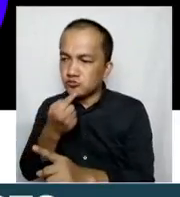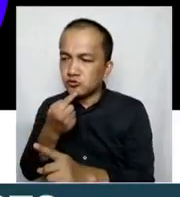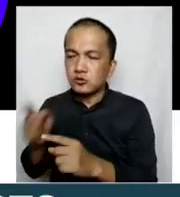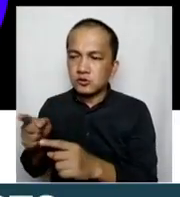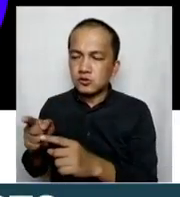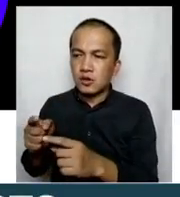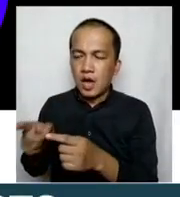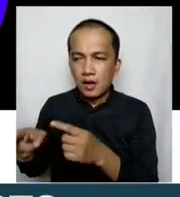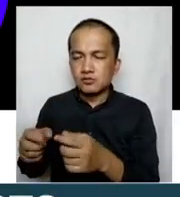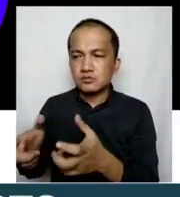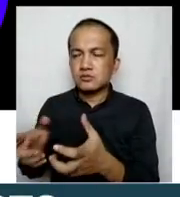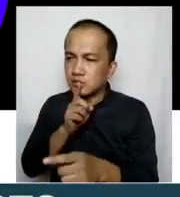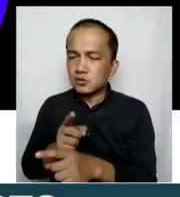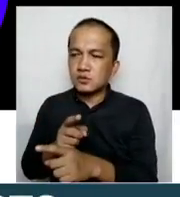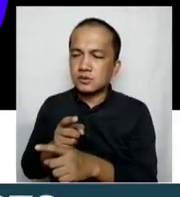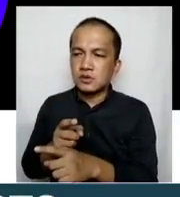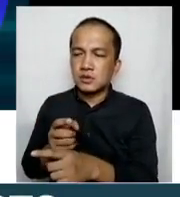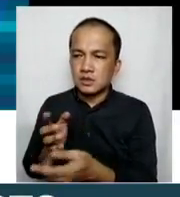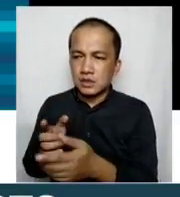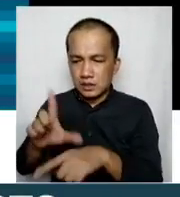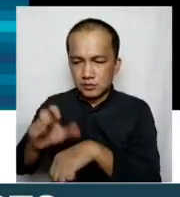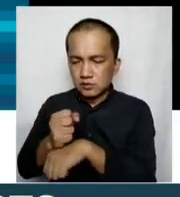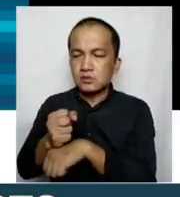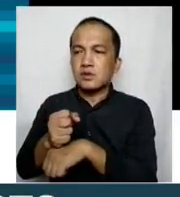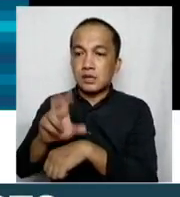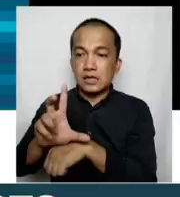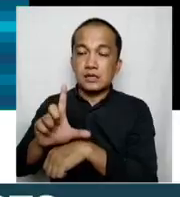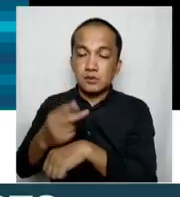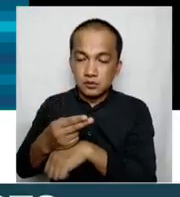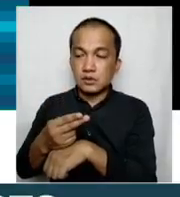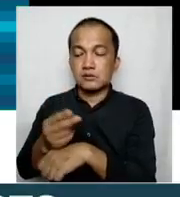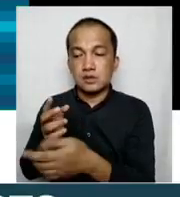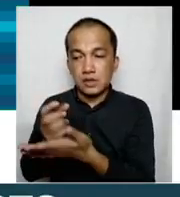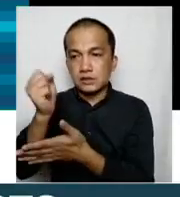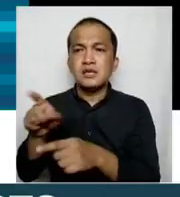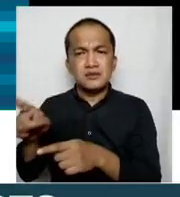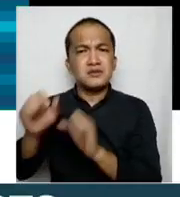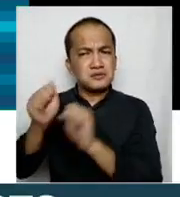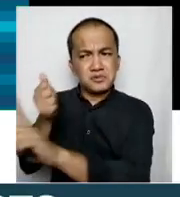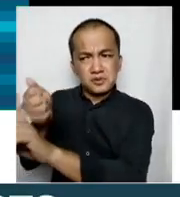upholding kabuhayan, kalayaan at karapatan, it can find a way for